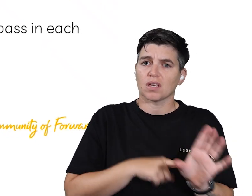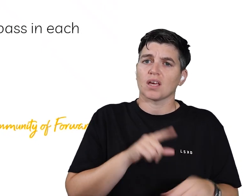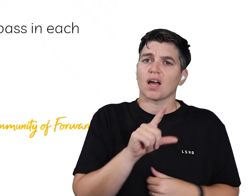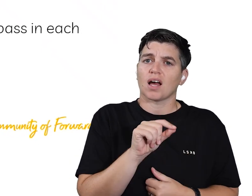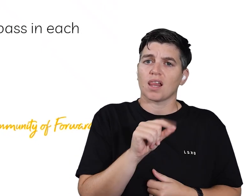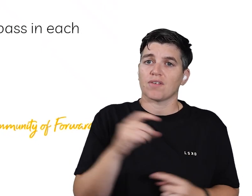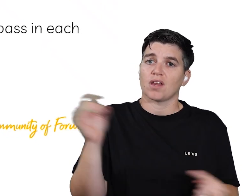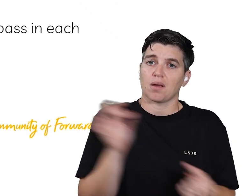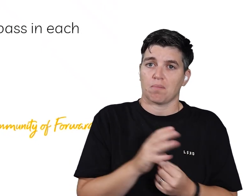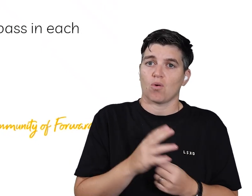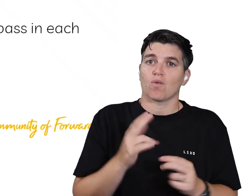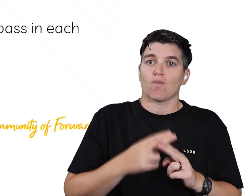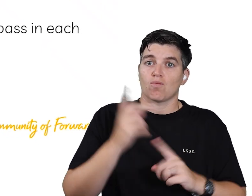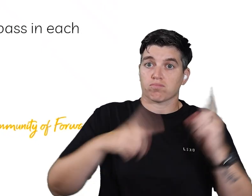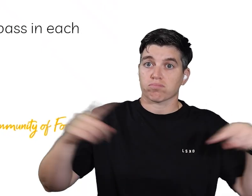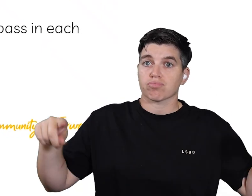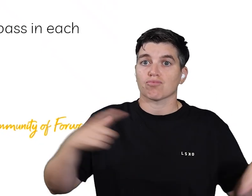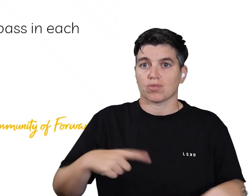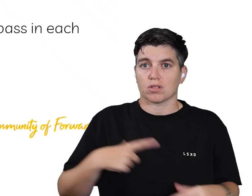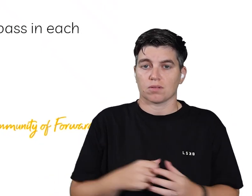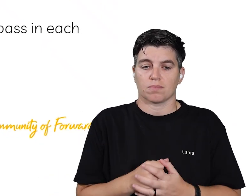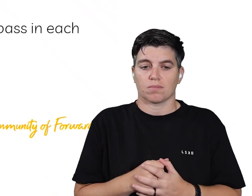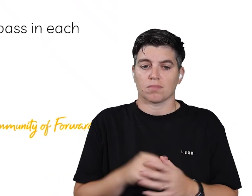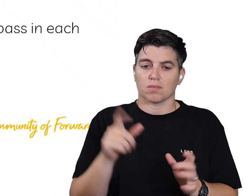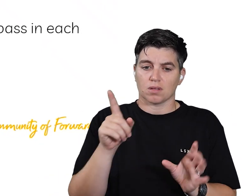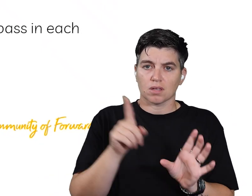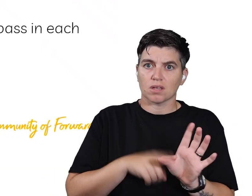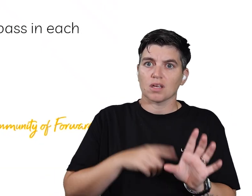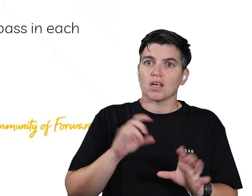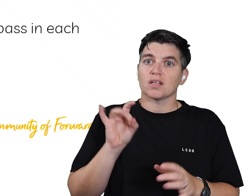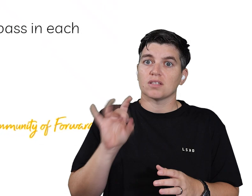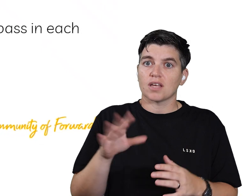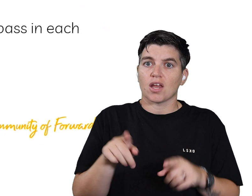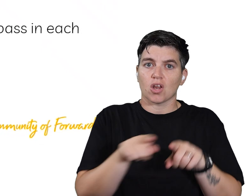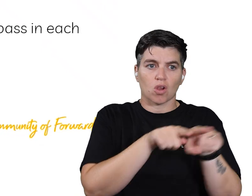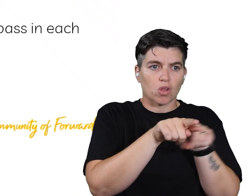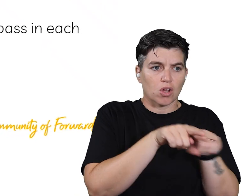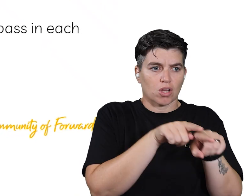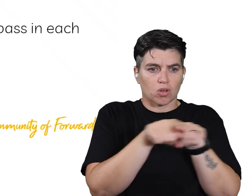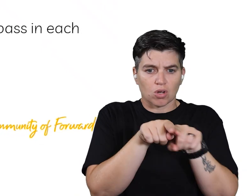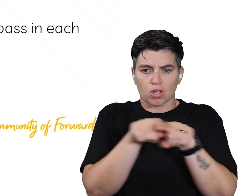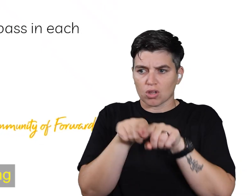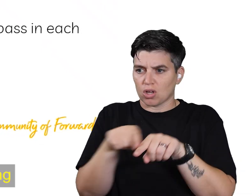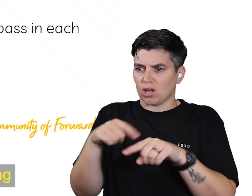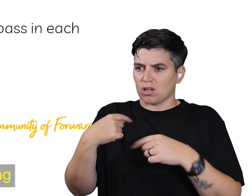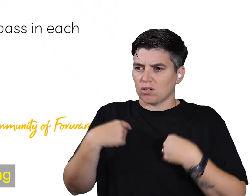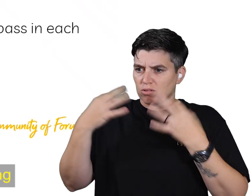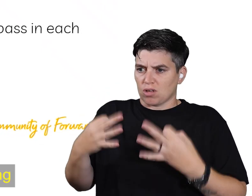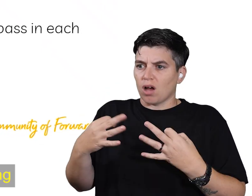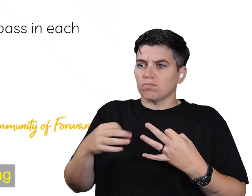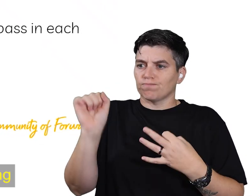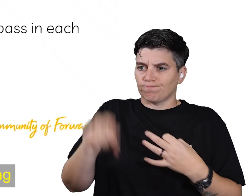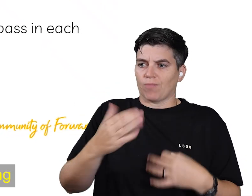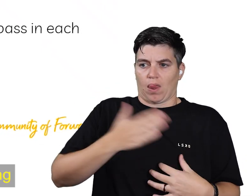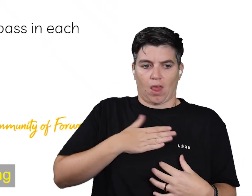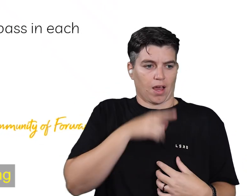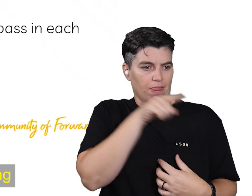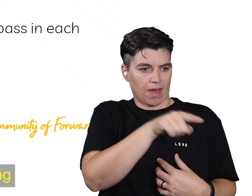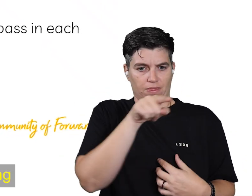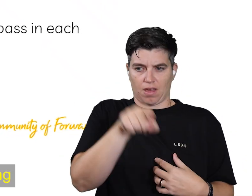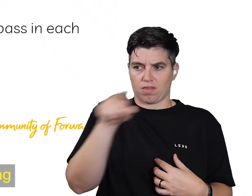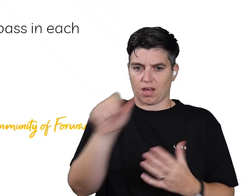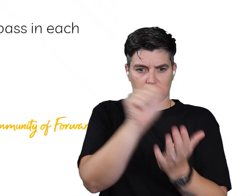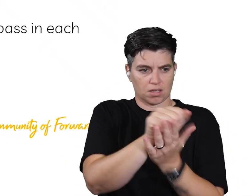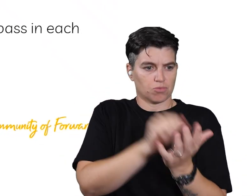reasons. The foundation work of Year 10 has cemented students' decisions around the right courses of study in line with potential pathways